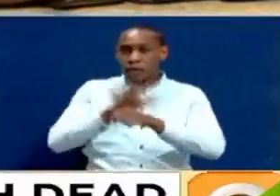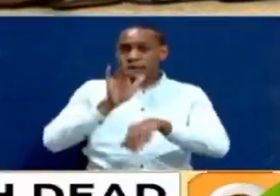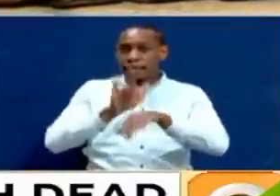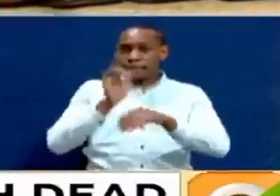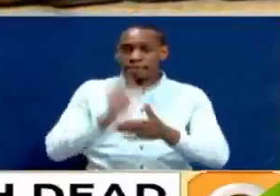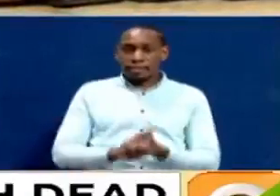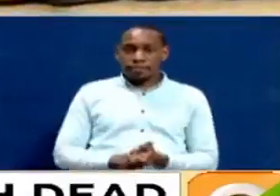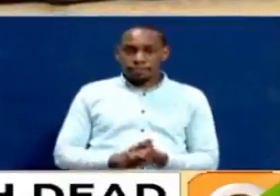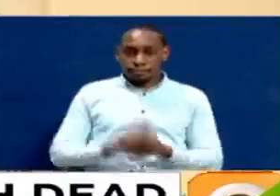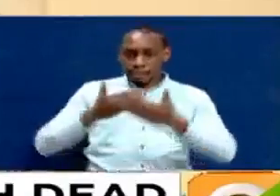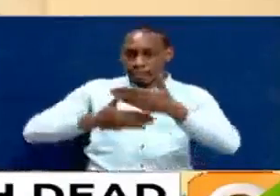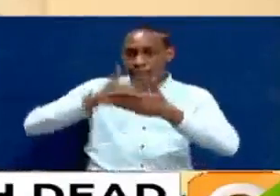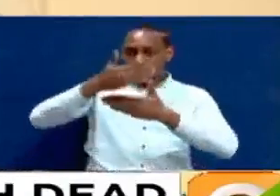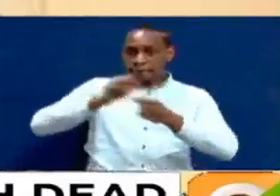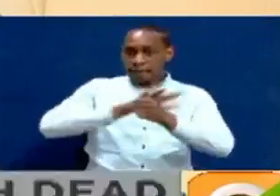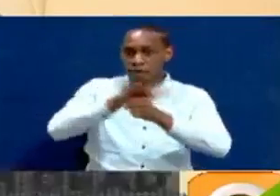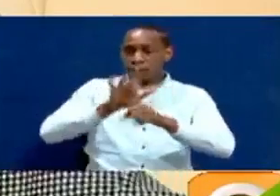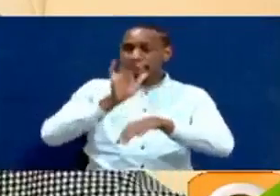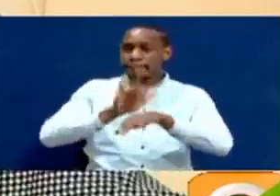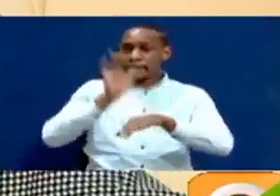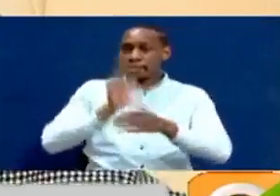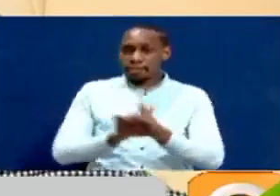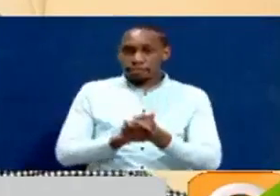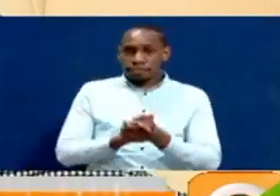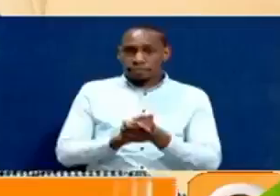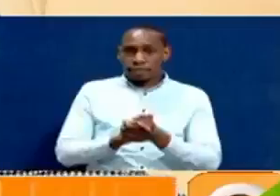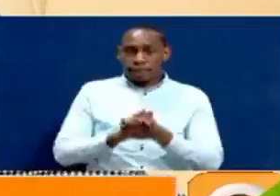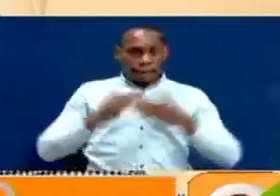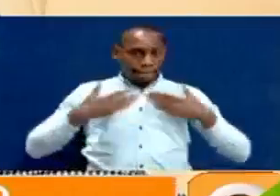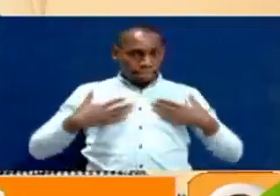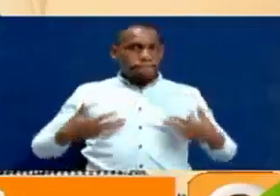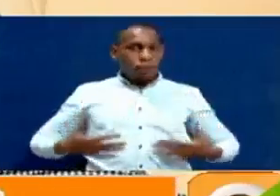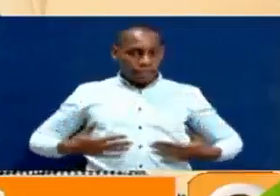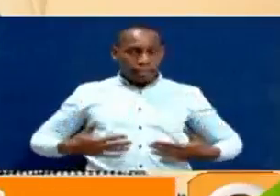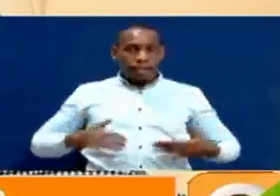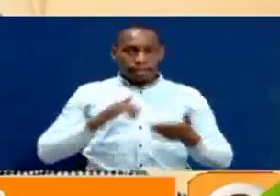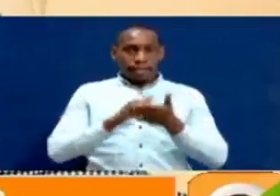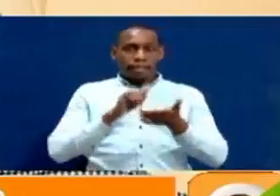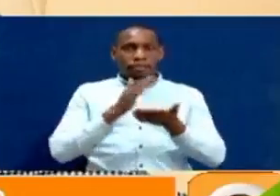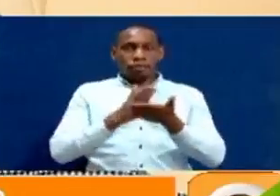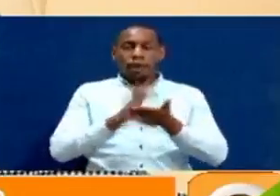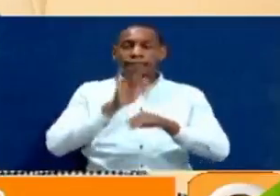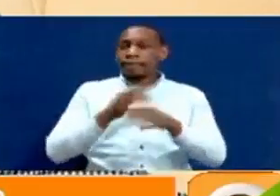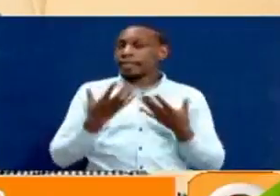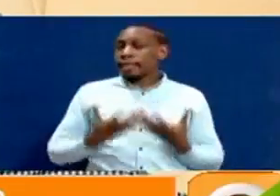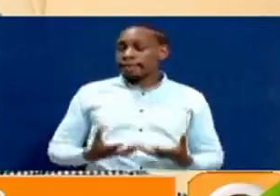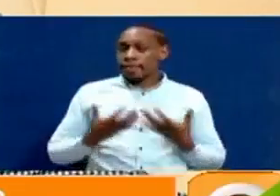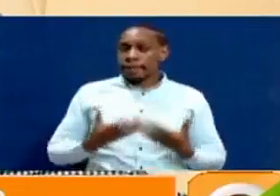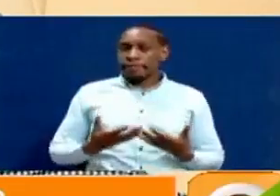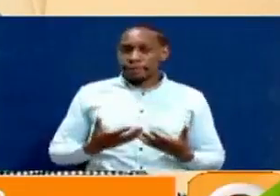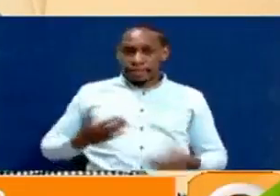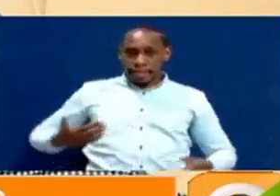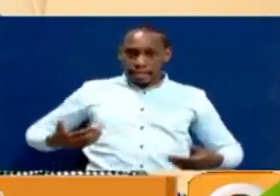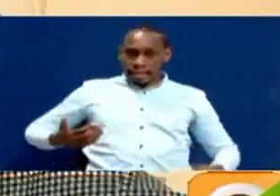effects. The post-COVID effects on his organs had badly affected him.